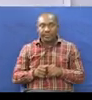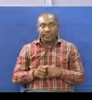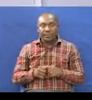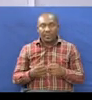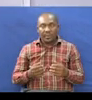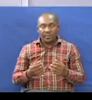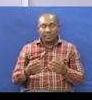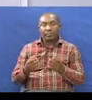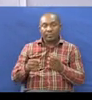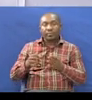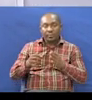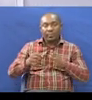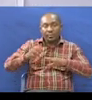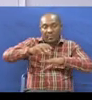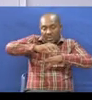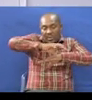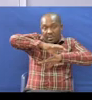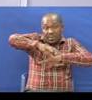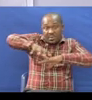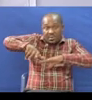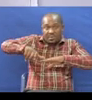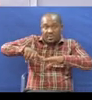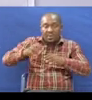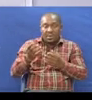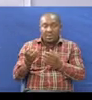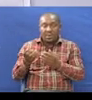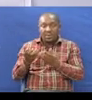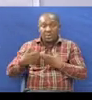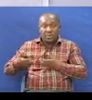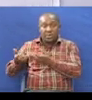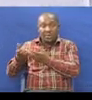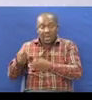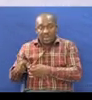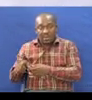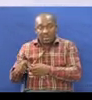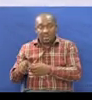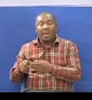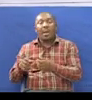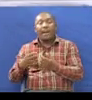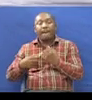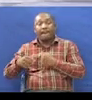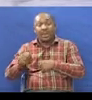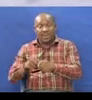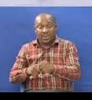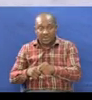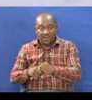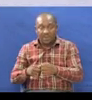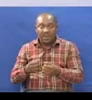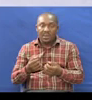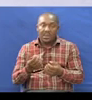Coast area of Indian Ocean, the society lived there, practiced the system